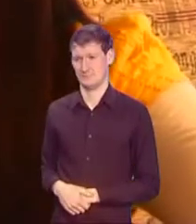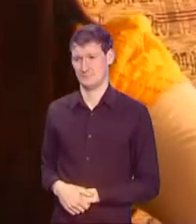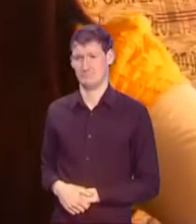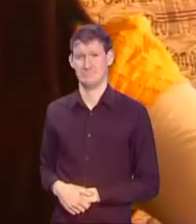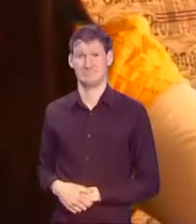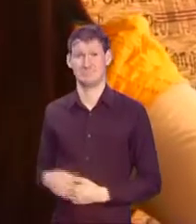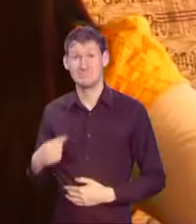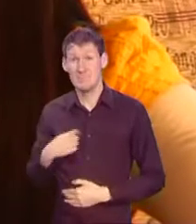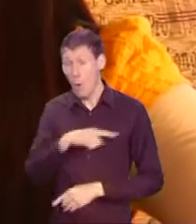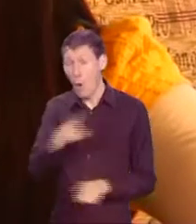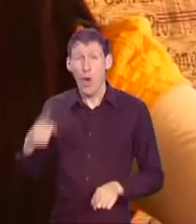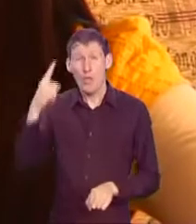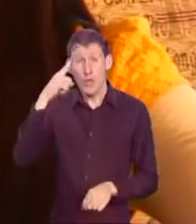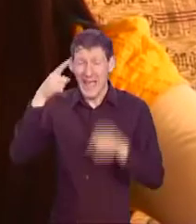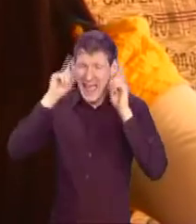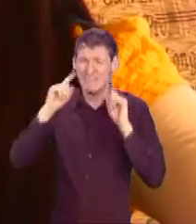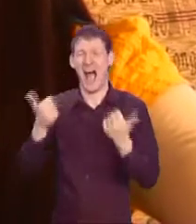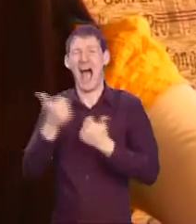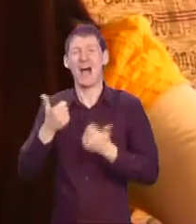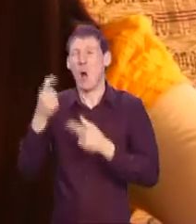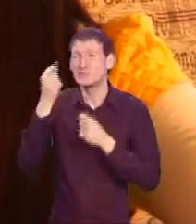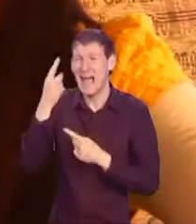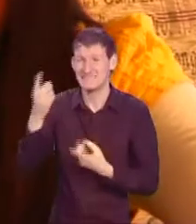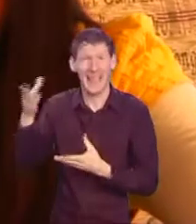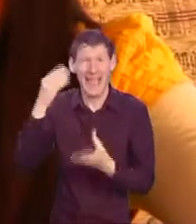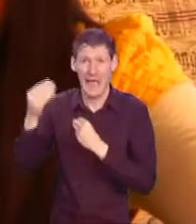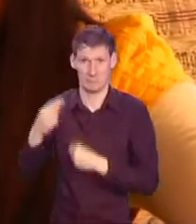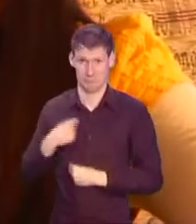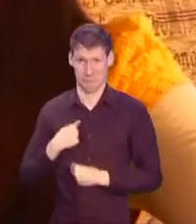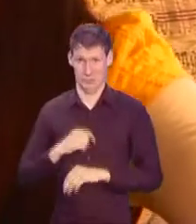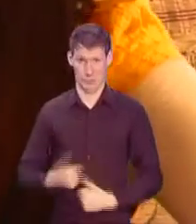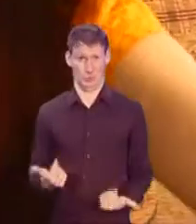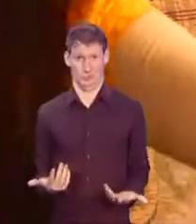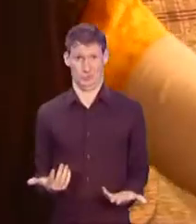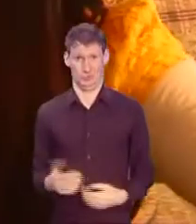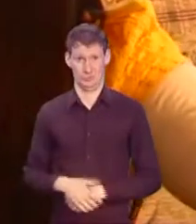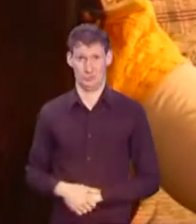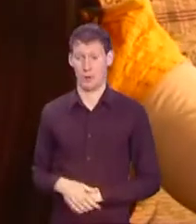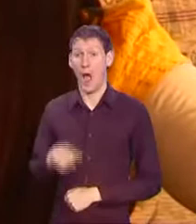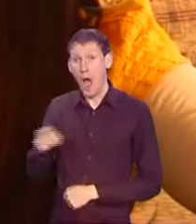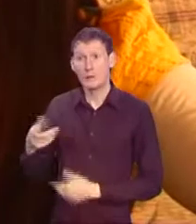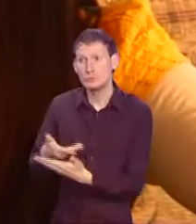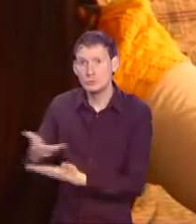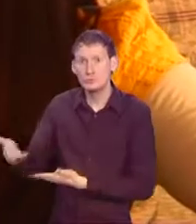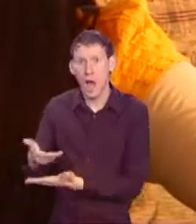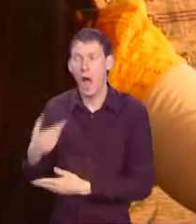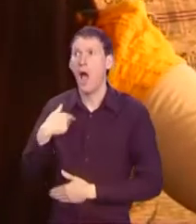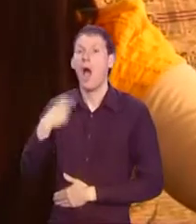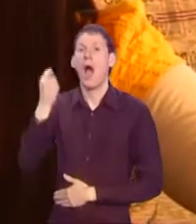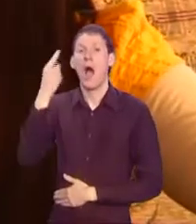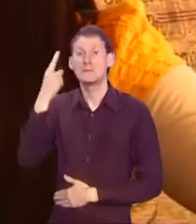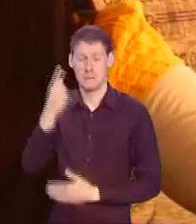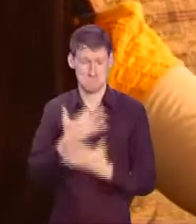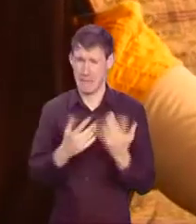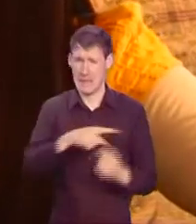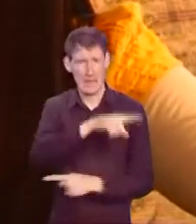That's why I couldn't hear as well as everyone thought I should. She made me understand that there were lots of